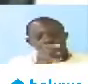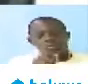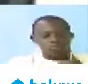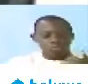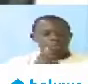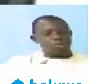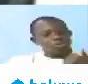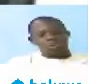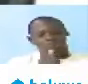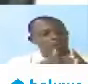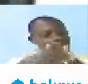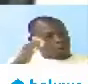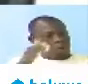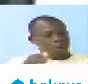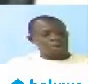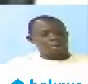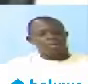suffering there.